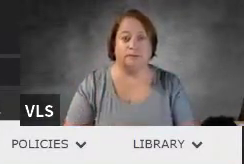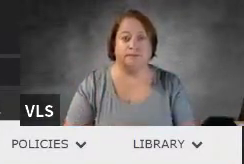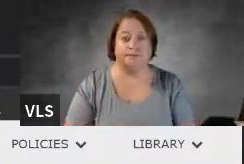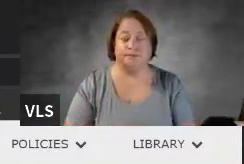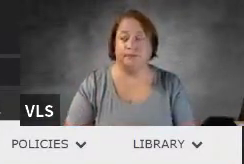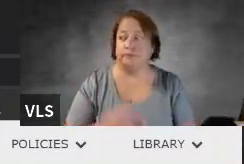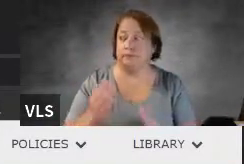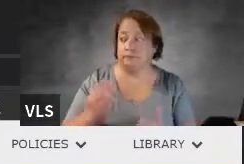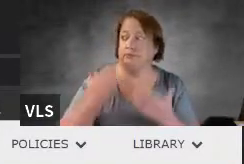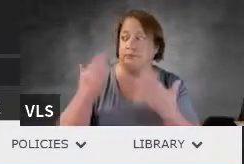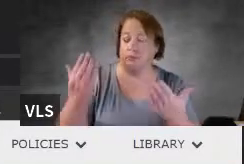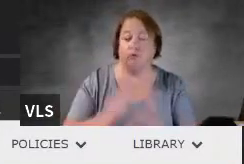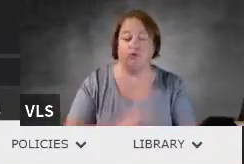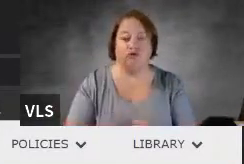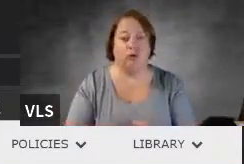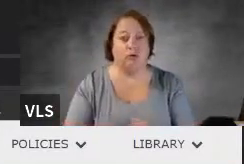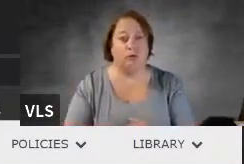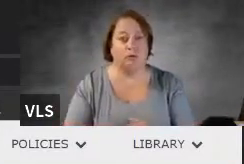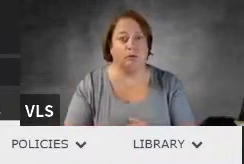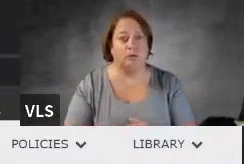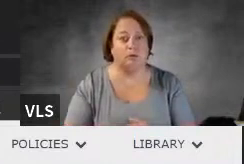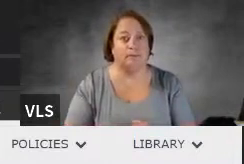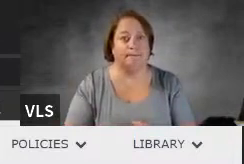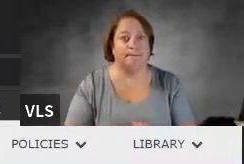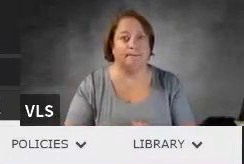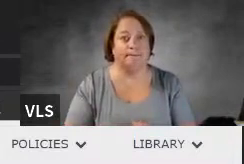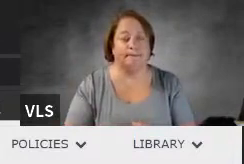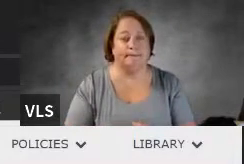So moved. Kenny Edgar.